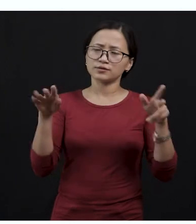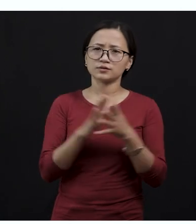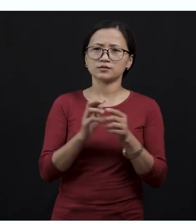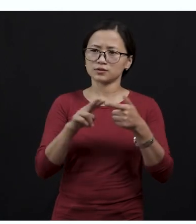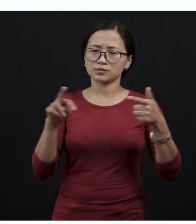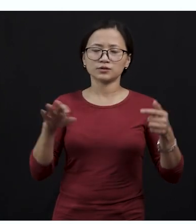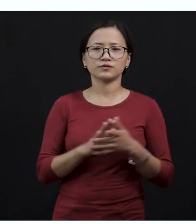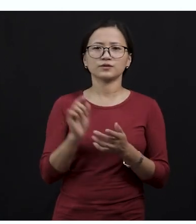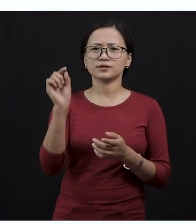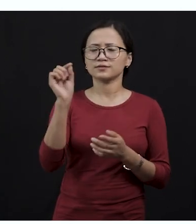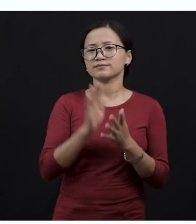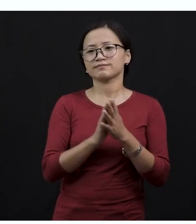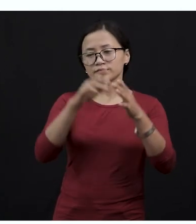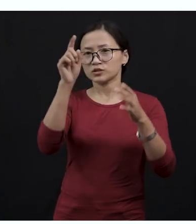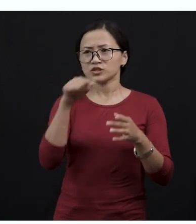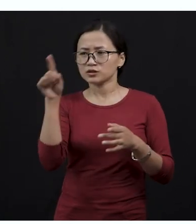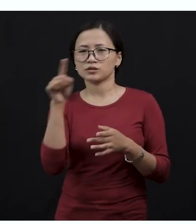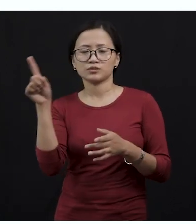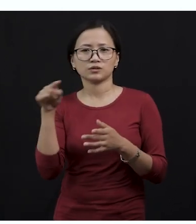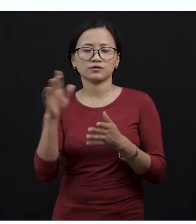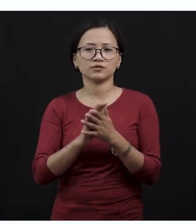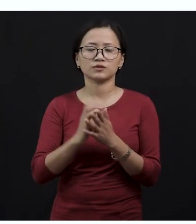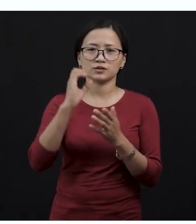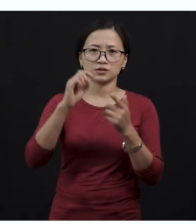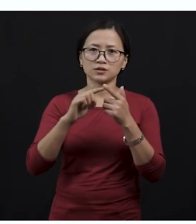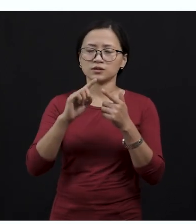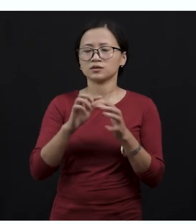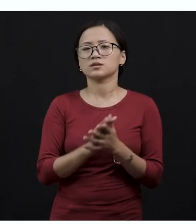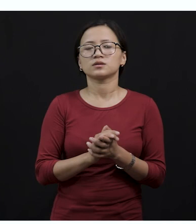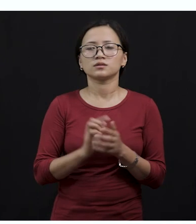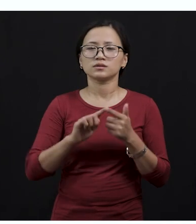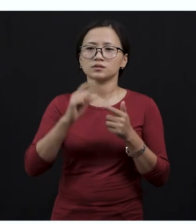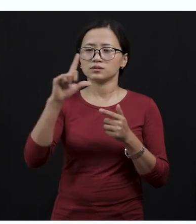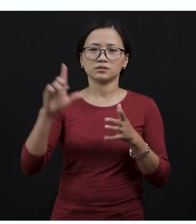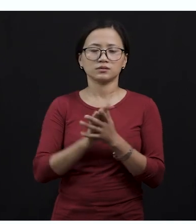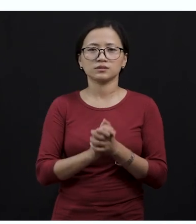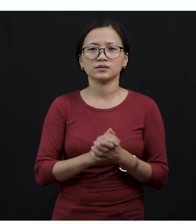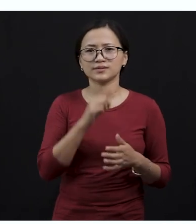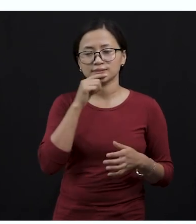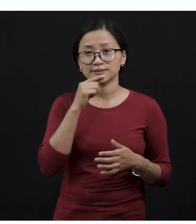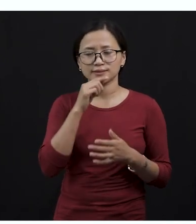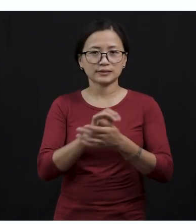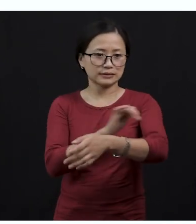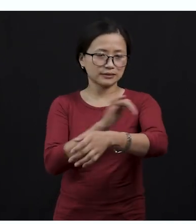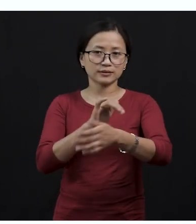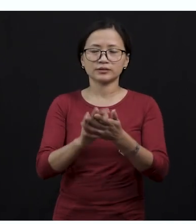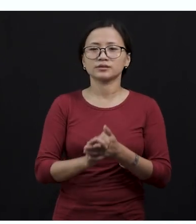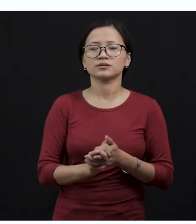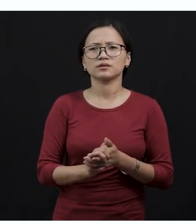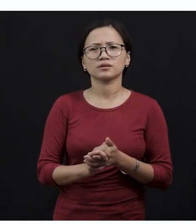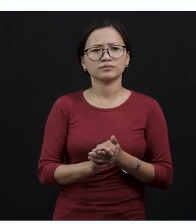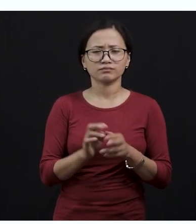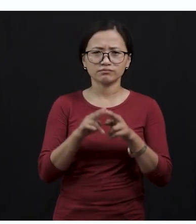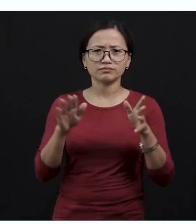of the shapes of cells. Amoeba has pseudopodia, the false legs with which they can move around. No